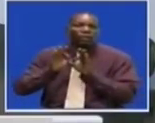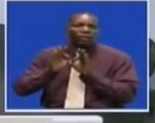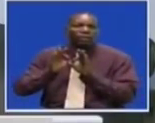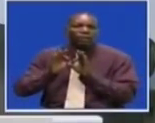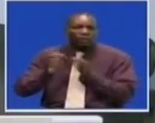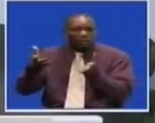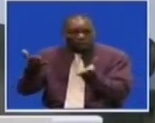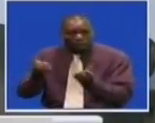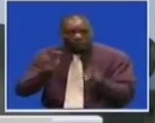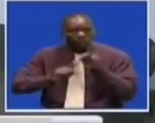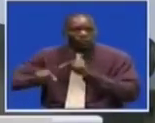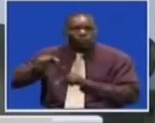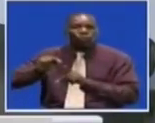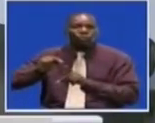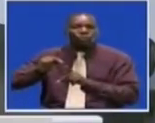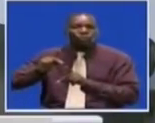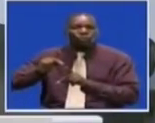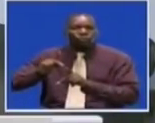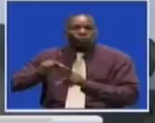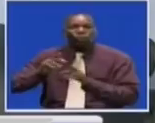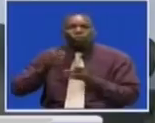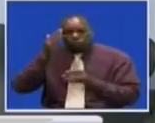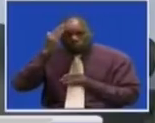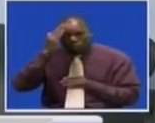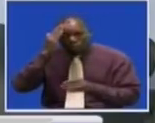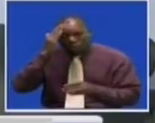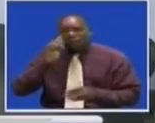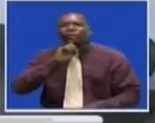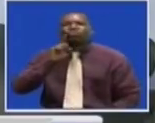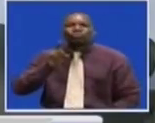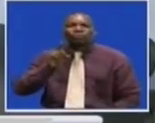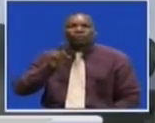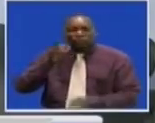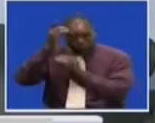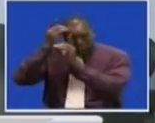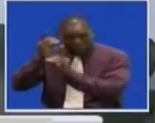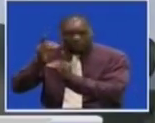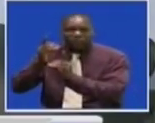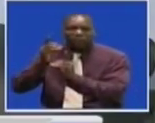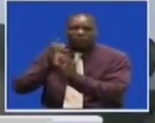want people to get the truth, people to make up their minds based